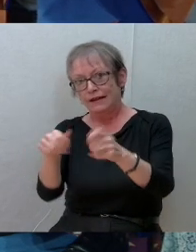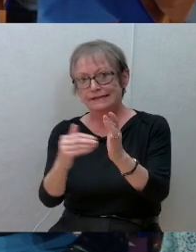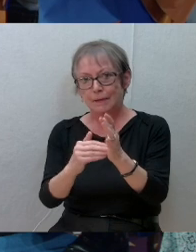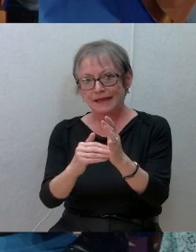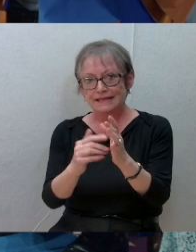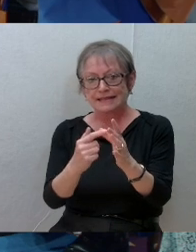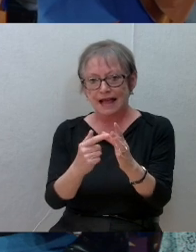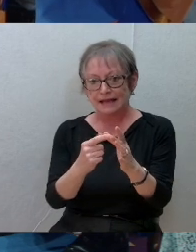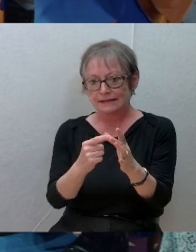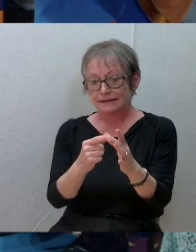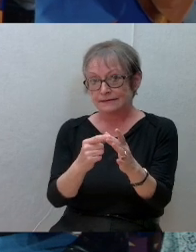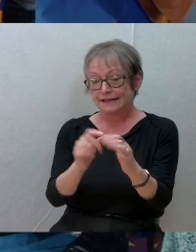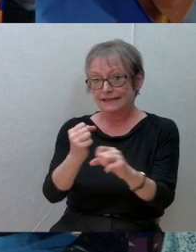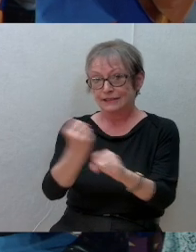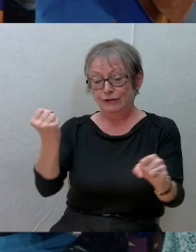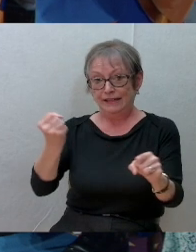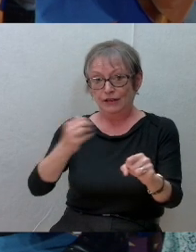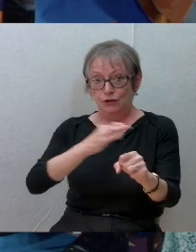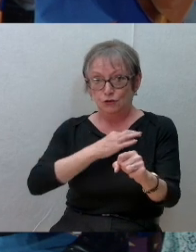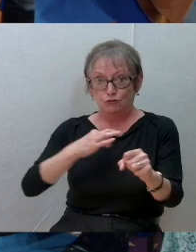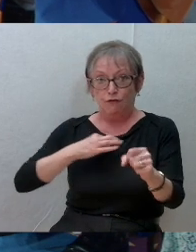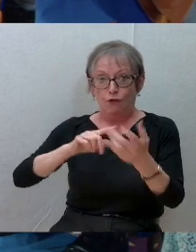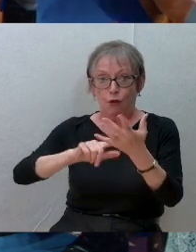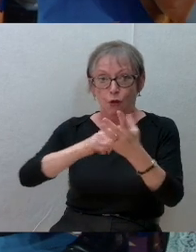Zazai the degree of Doctor of Laws.